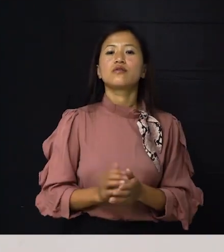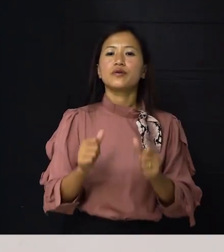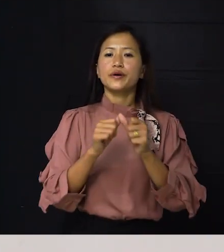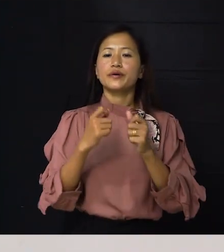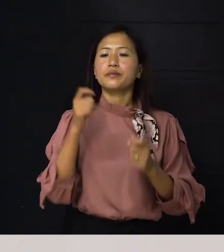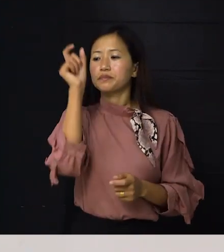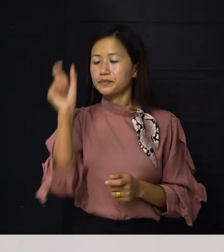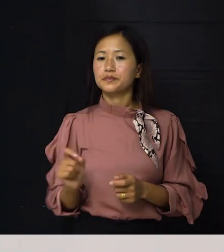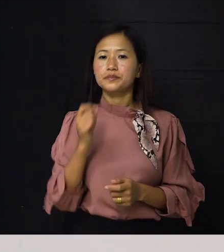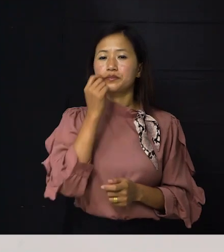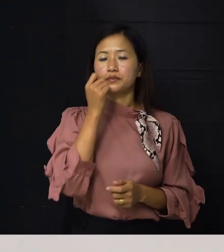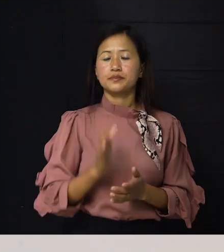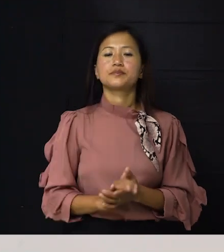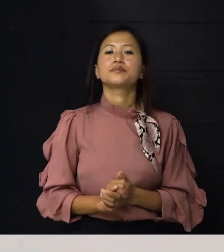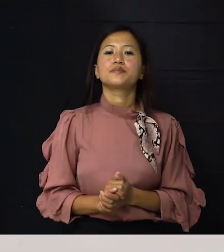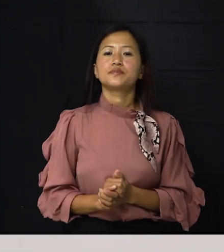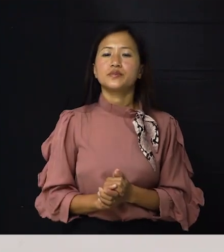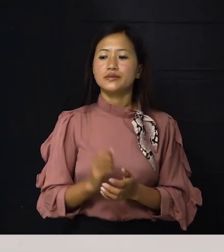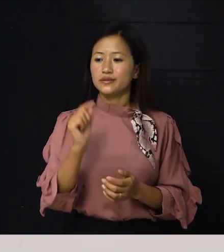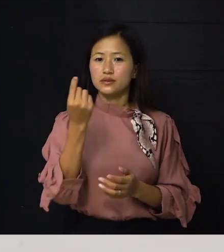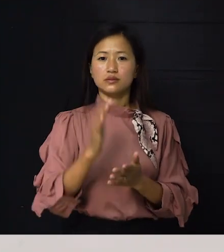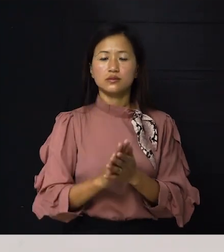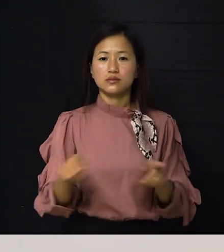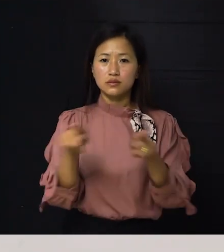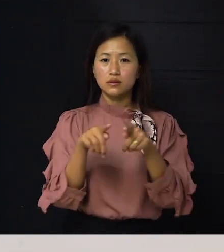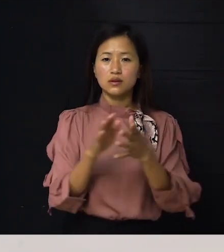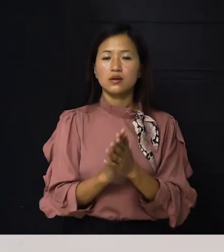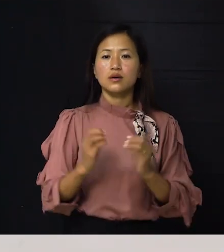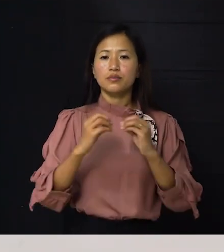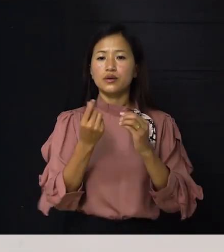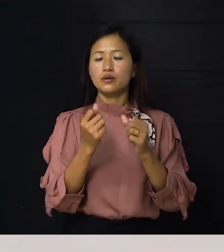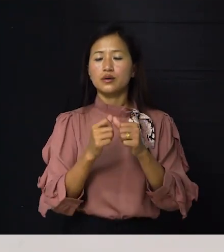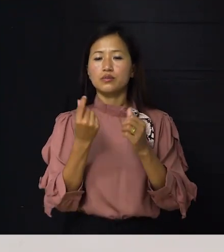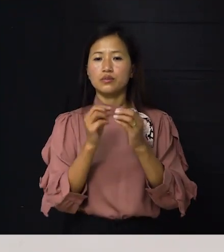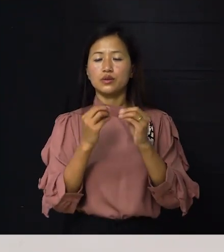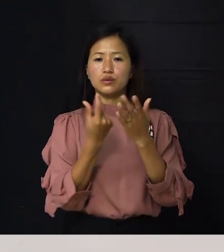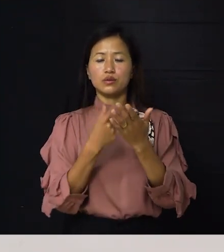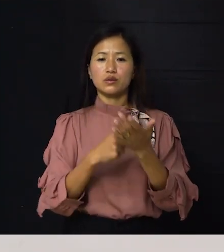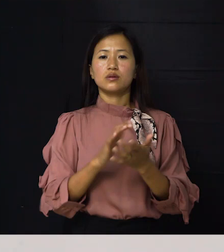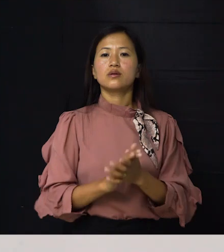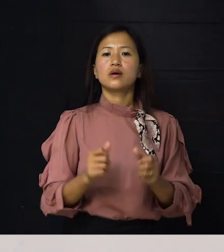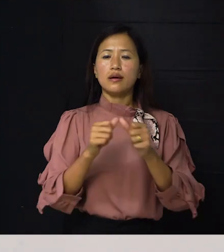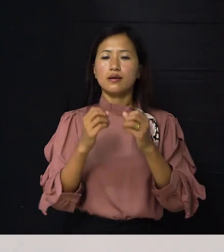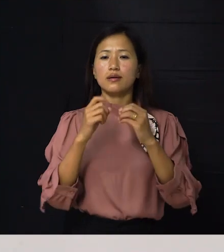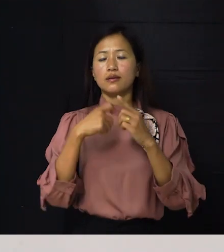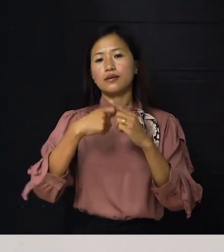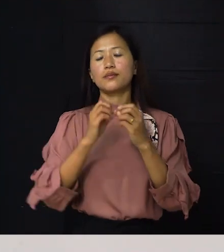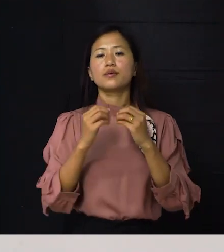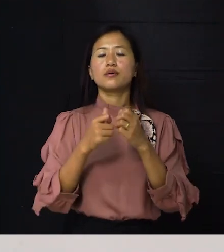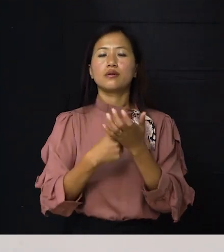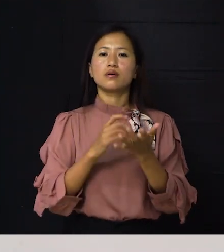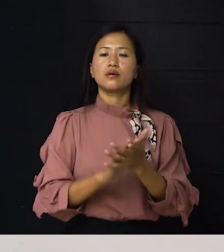is known as Ain-i-Akbari. So just like Baburnama, even Akbar also has his